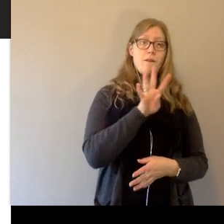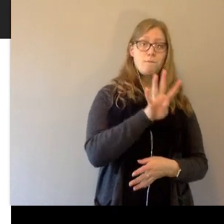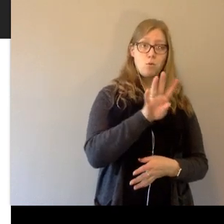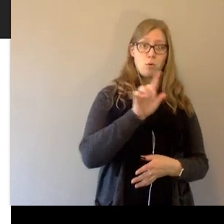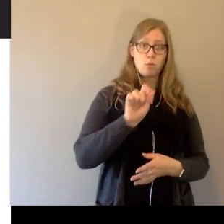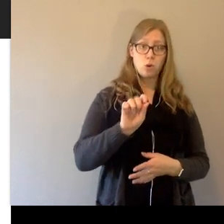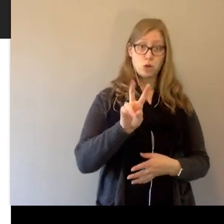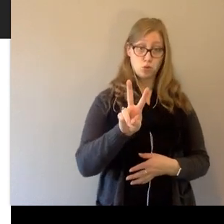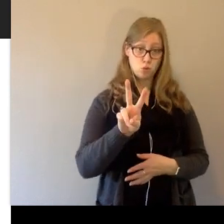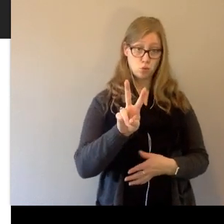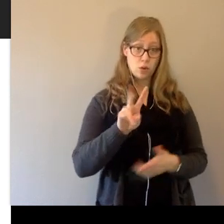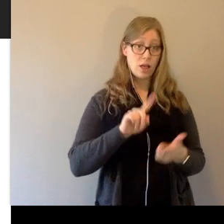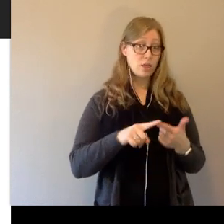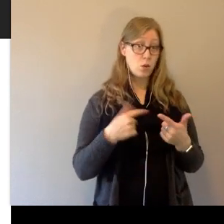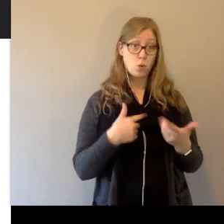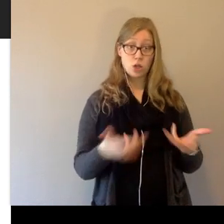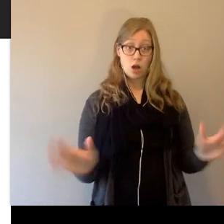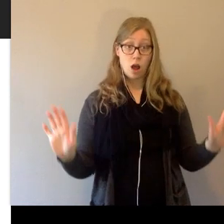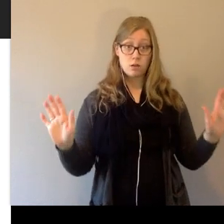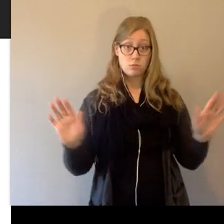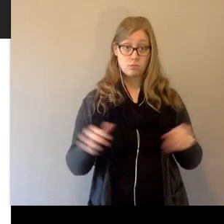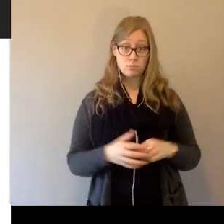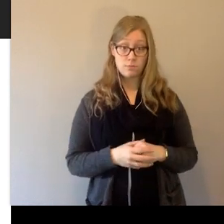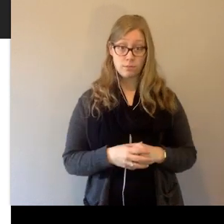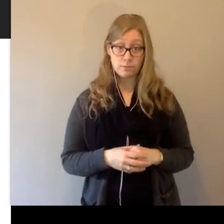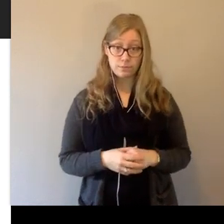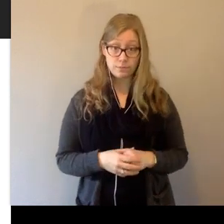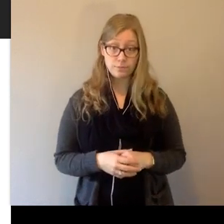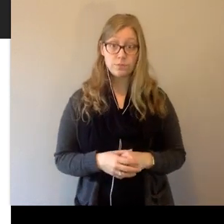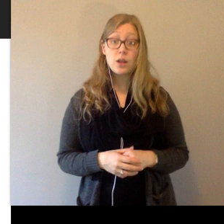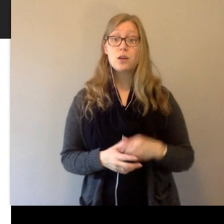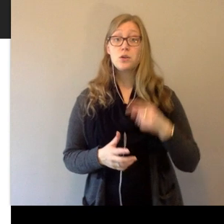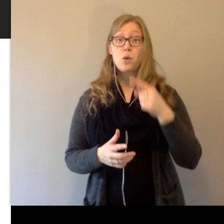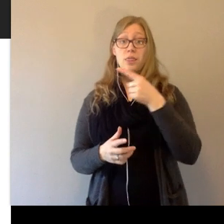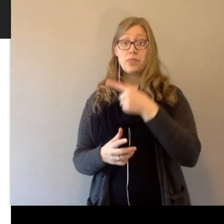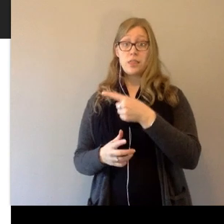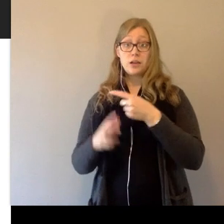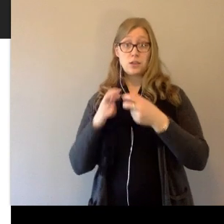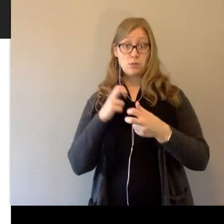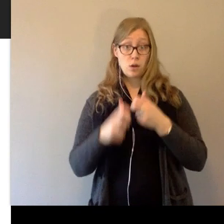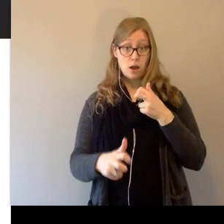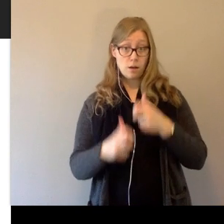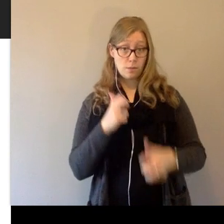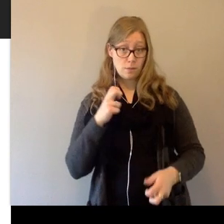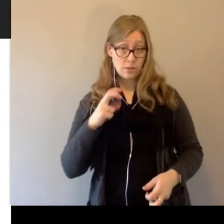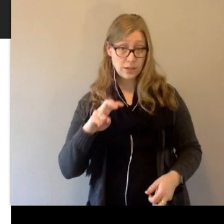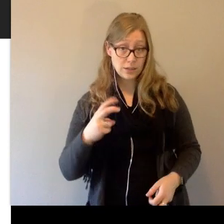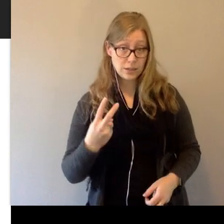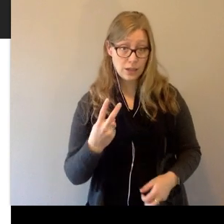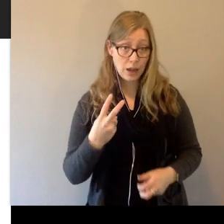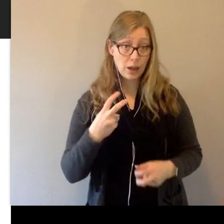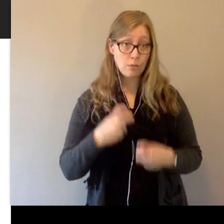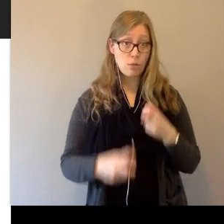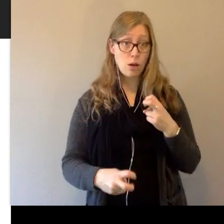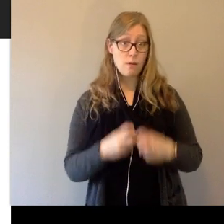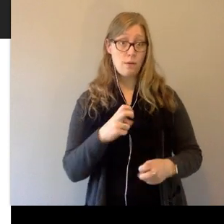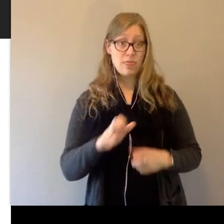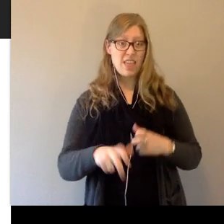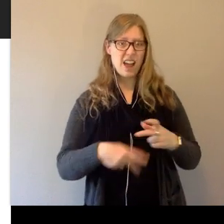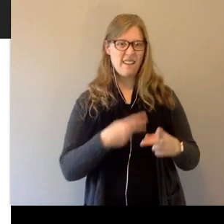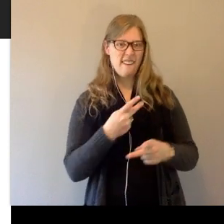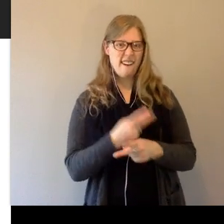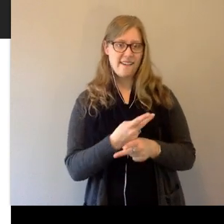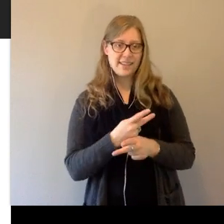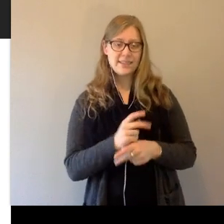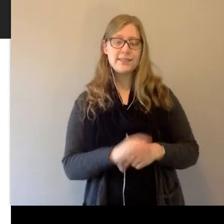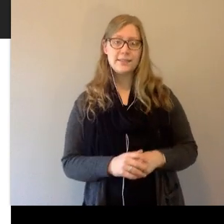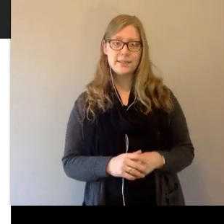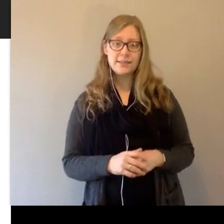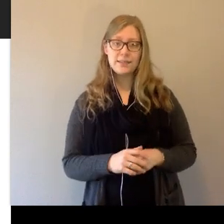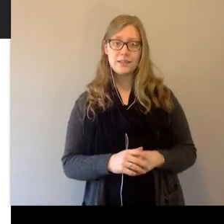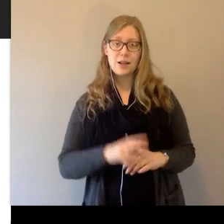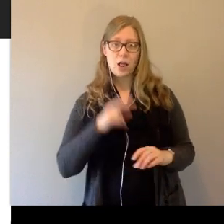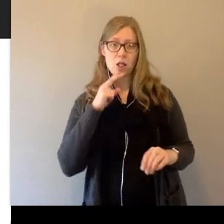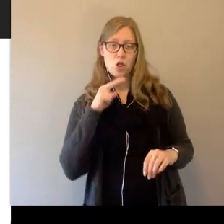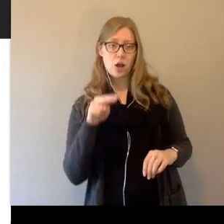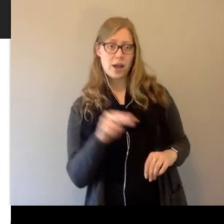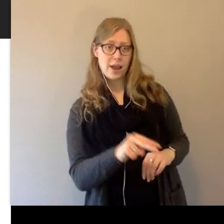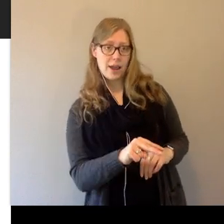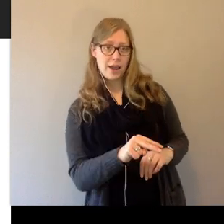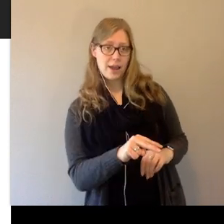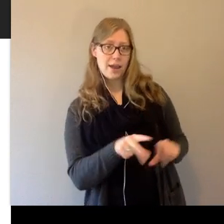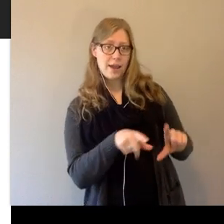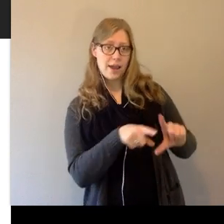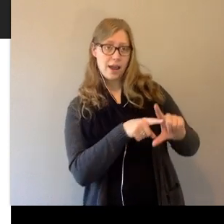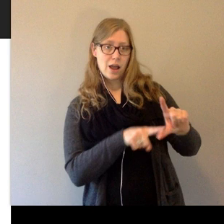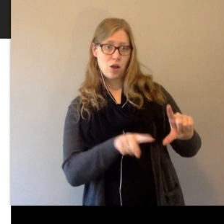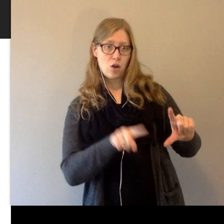done. So in this problem, the second one of that type, we're going to look at angle 30.